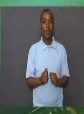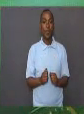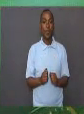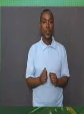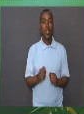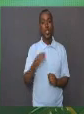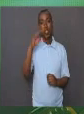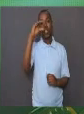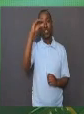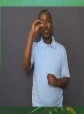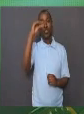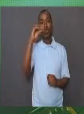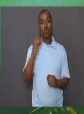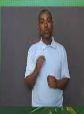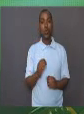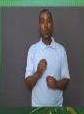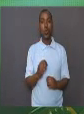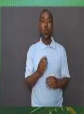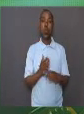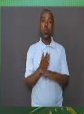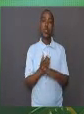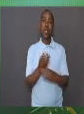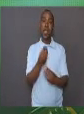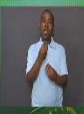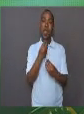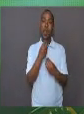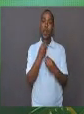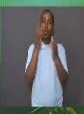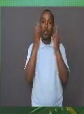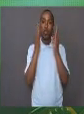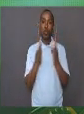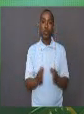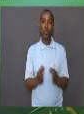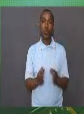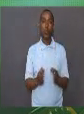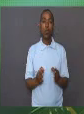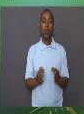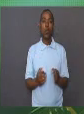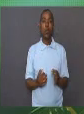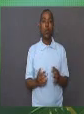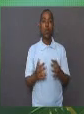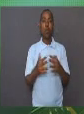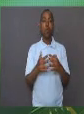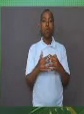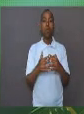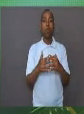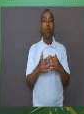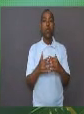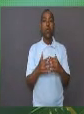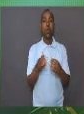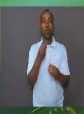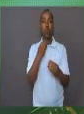If humans decide to eat meat, then the food chain is made slightly